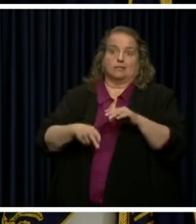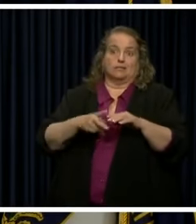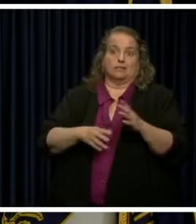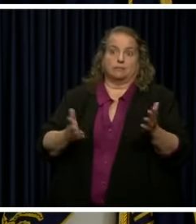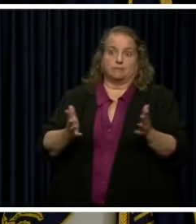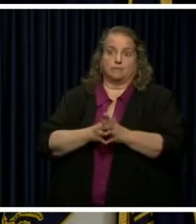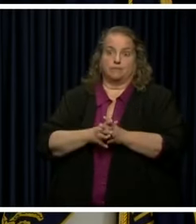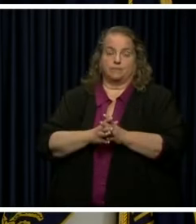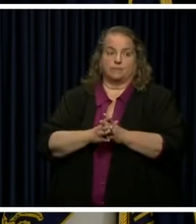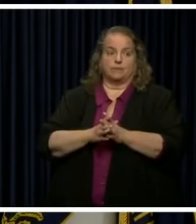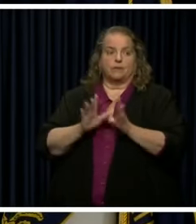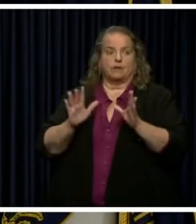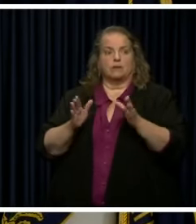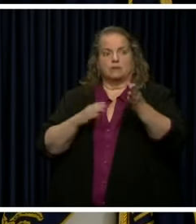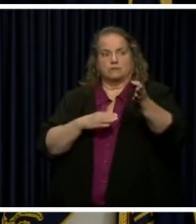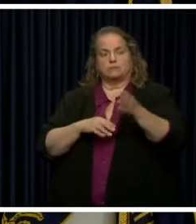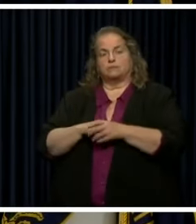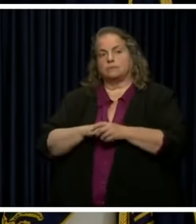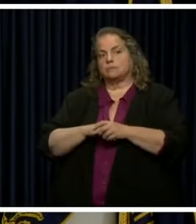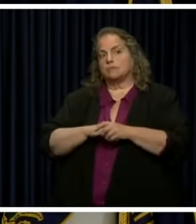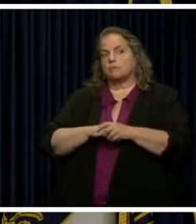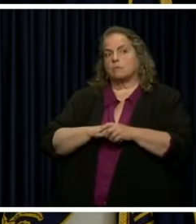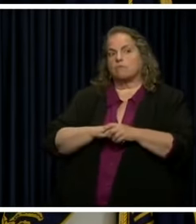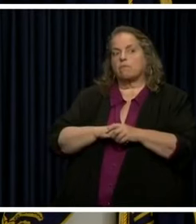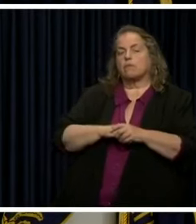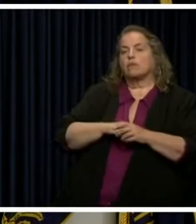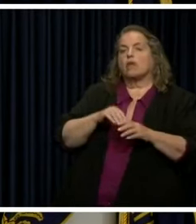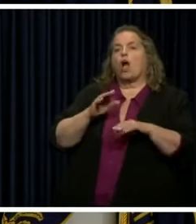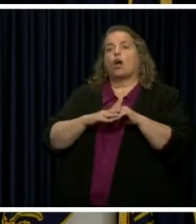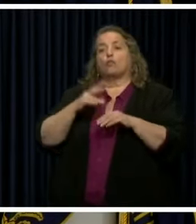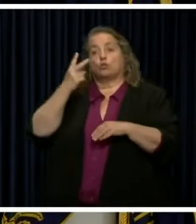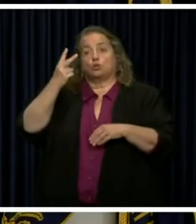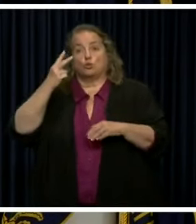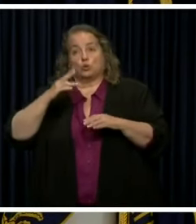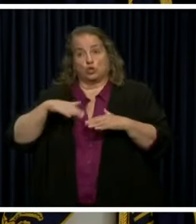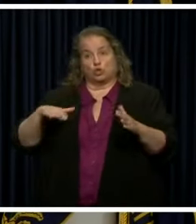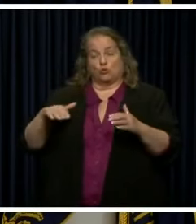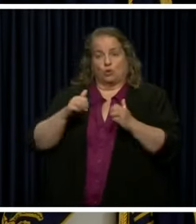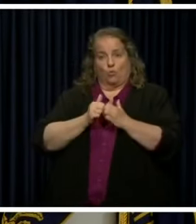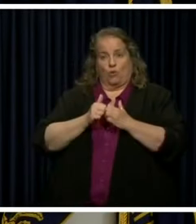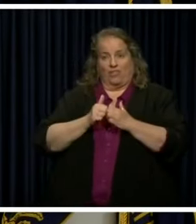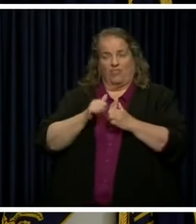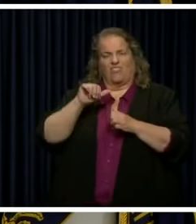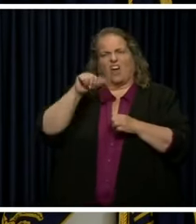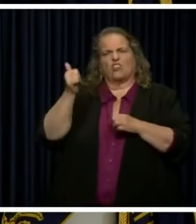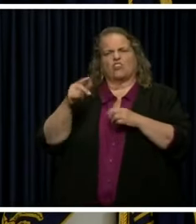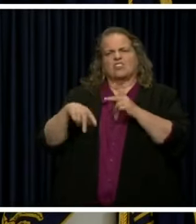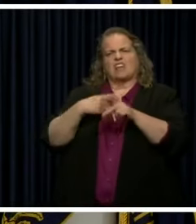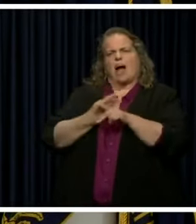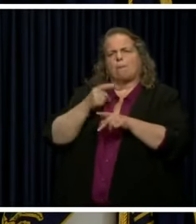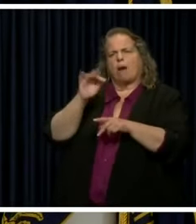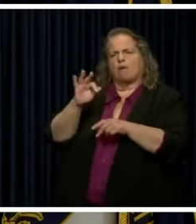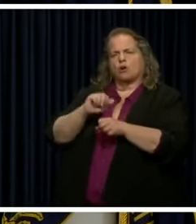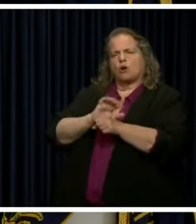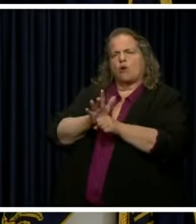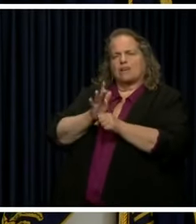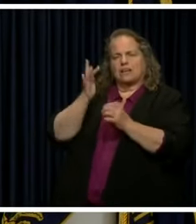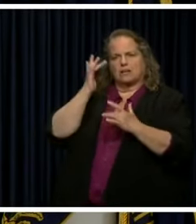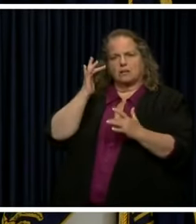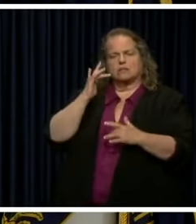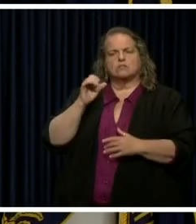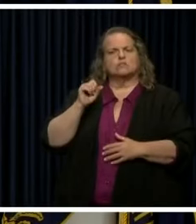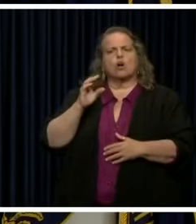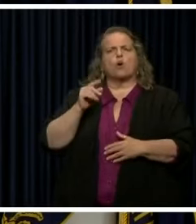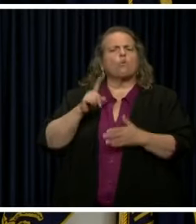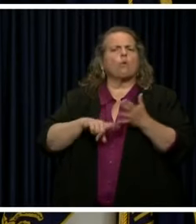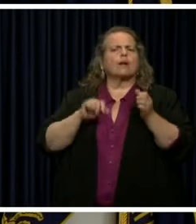Okay. Who was next? Yes. On the 2 minors with this other part of the COVID-19 related illness. Right. So